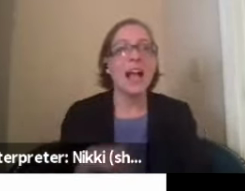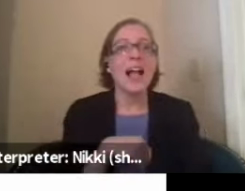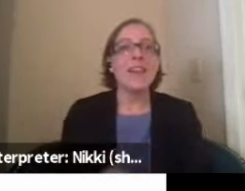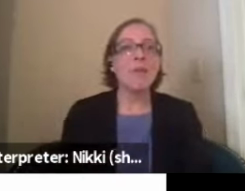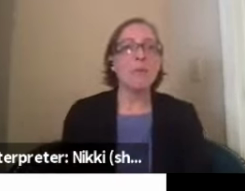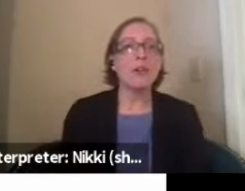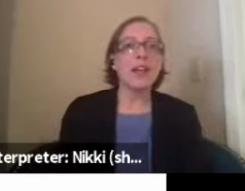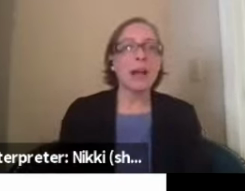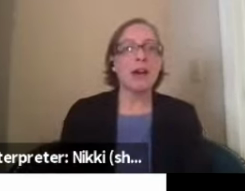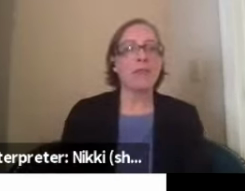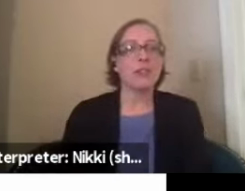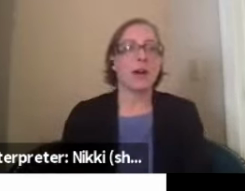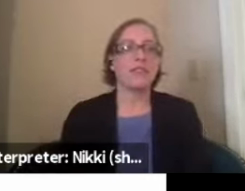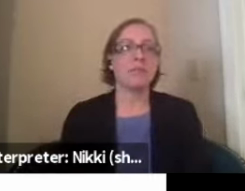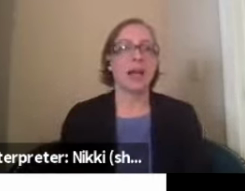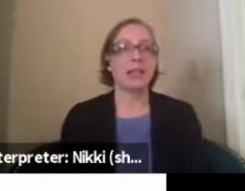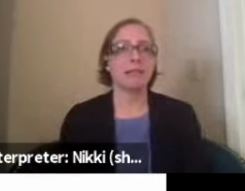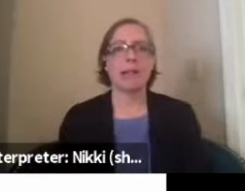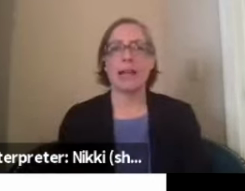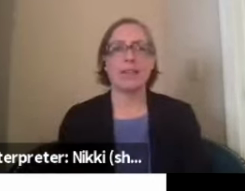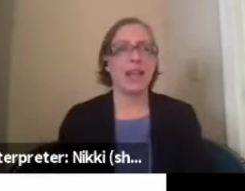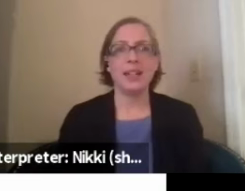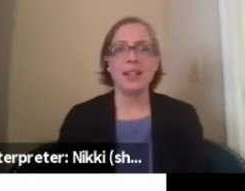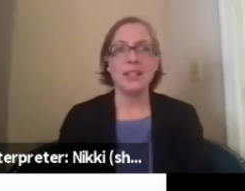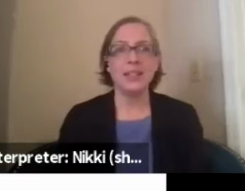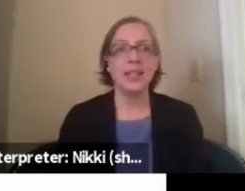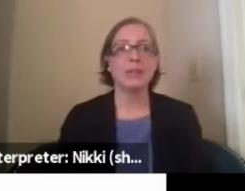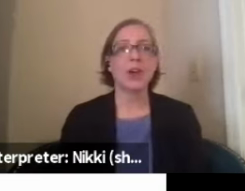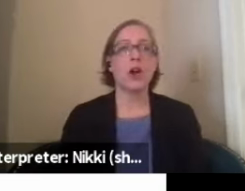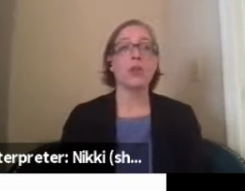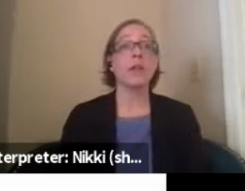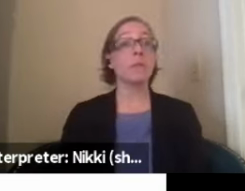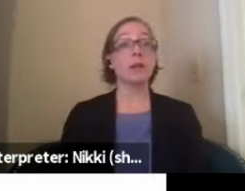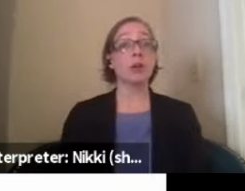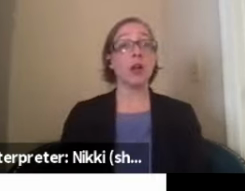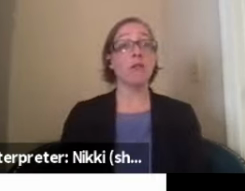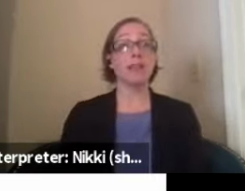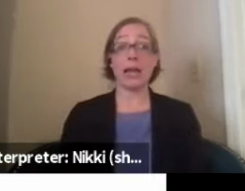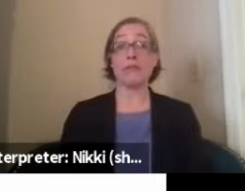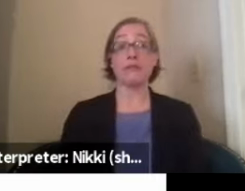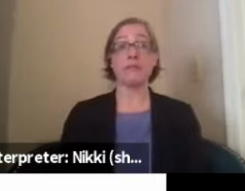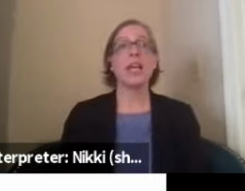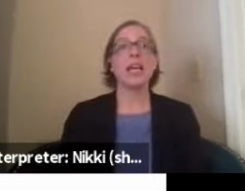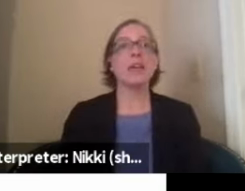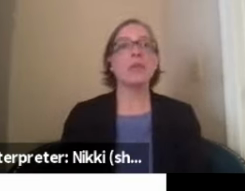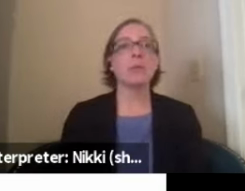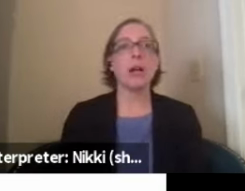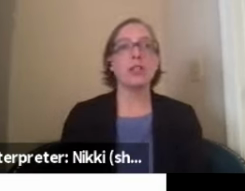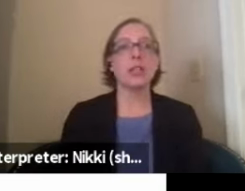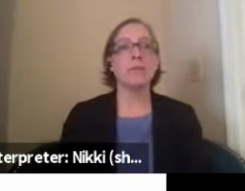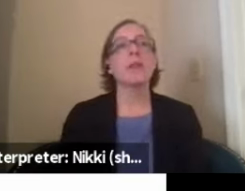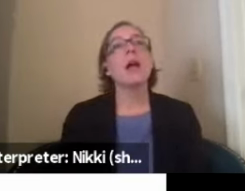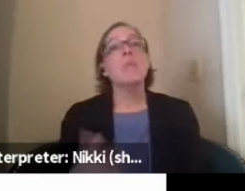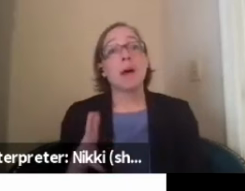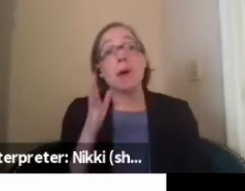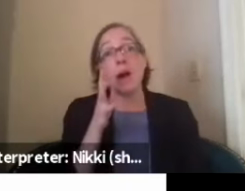so. That would come out every so often back in like the 80s, and it was called The Miracle of Life. And we would watch